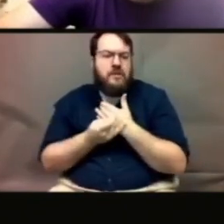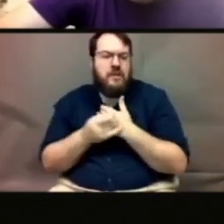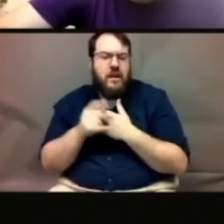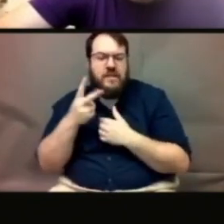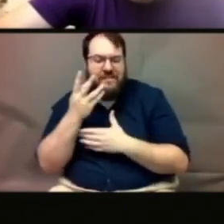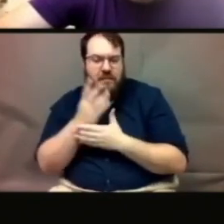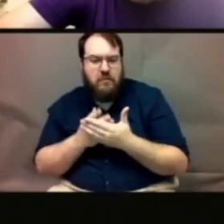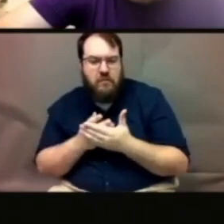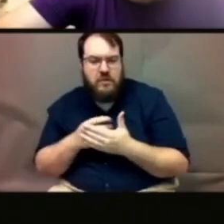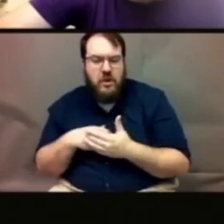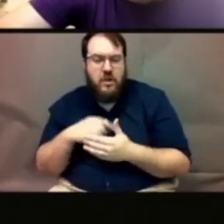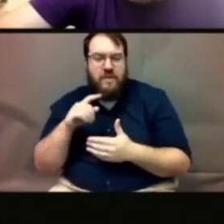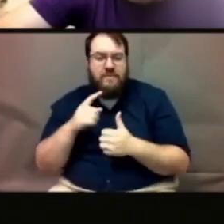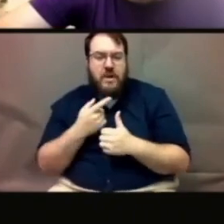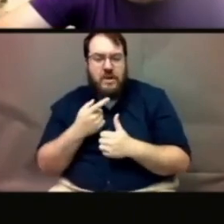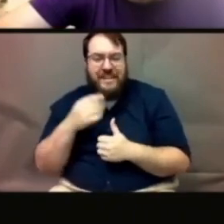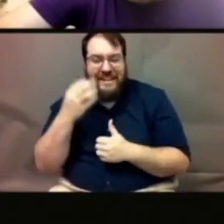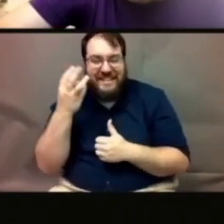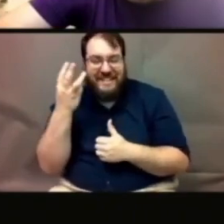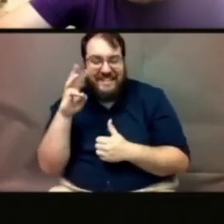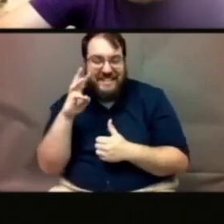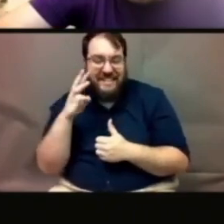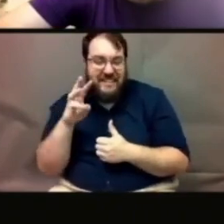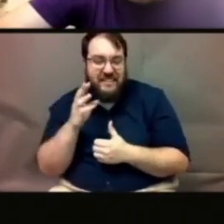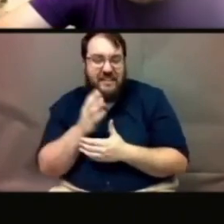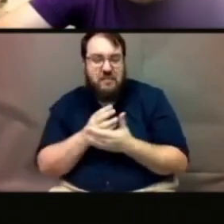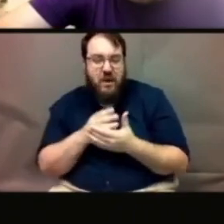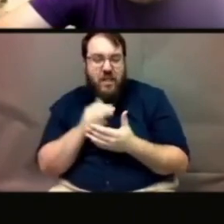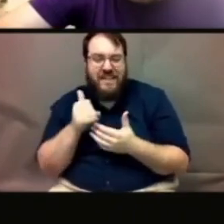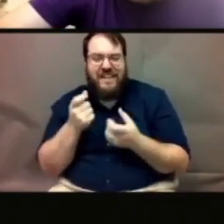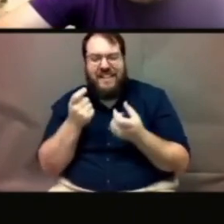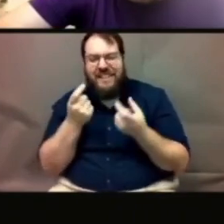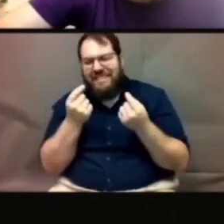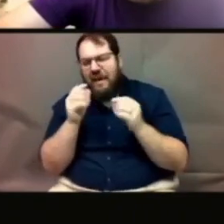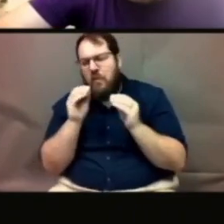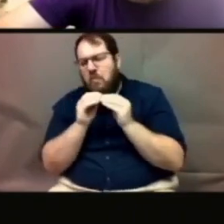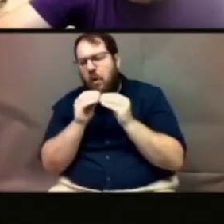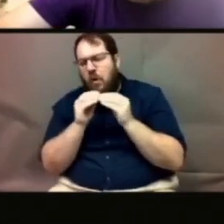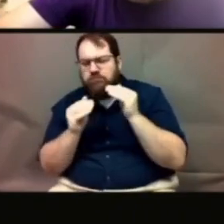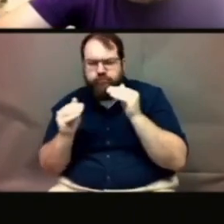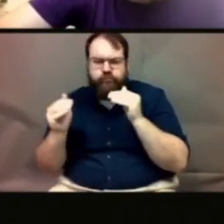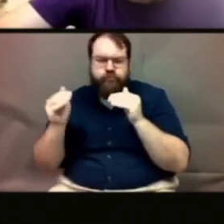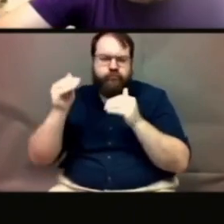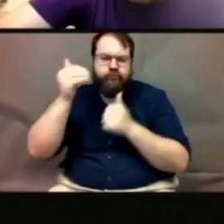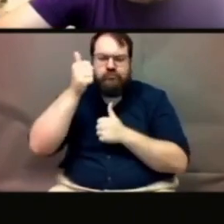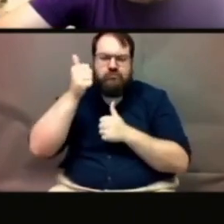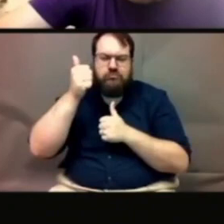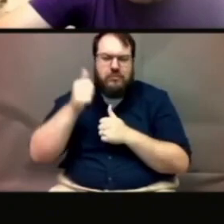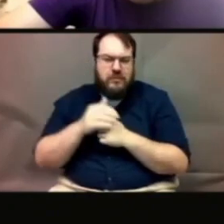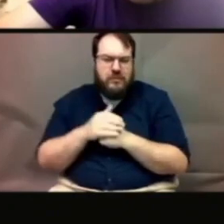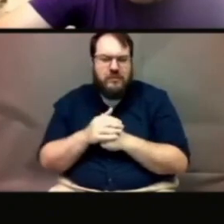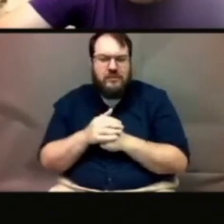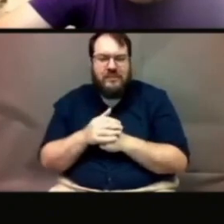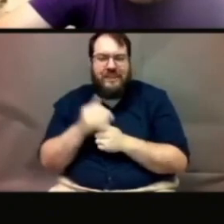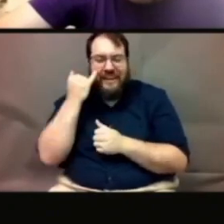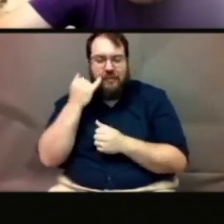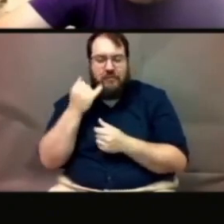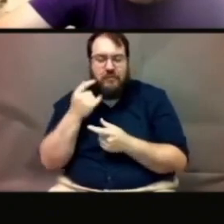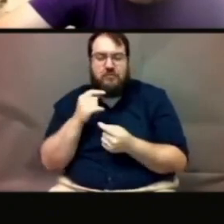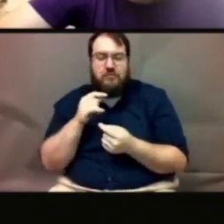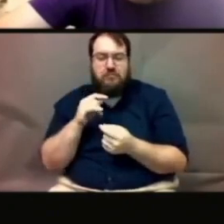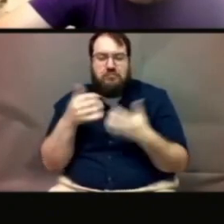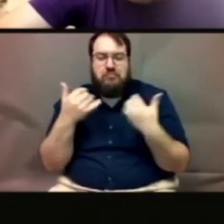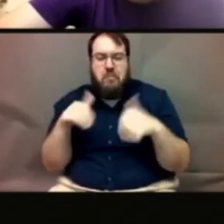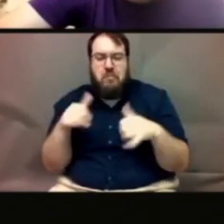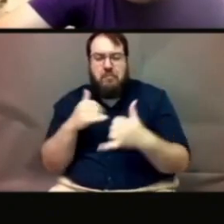the first 16 guides. This is where you get a little more advanced. So if you've done pianos and you've done musical instruments and you want to